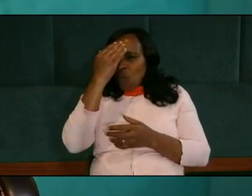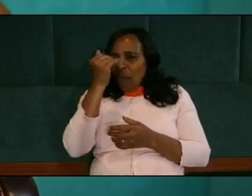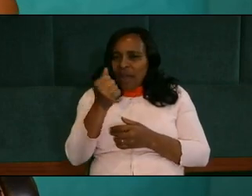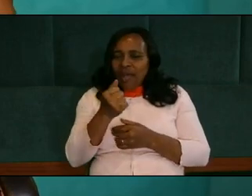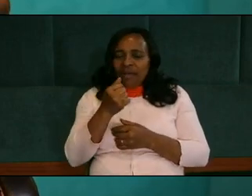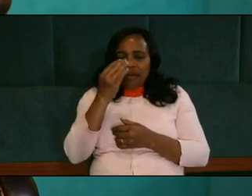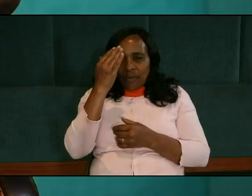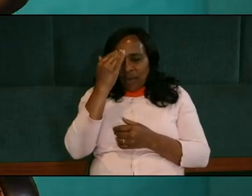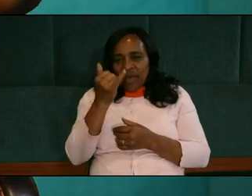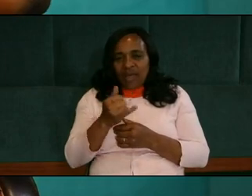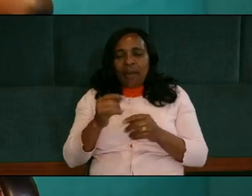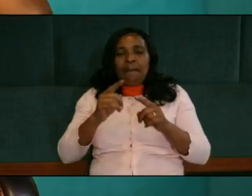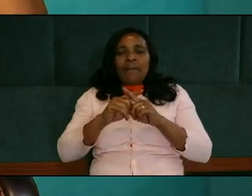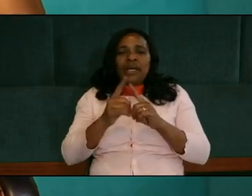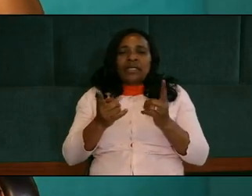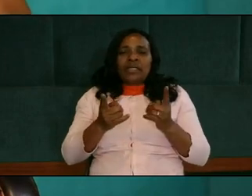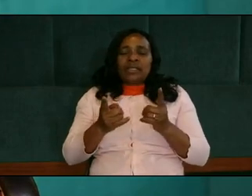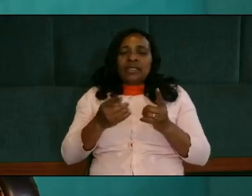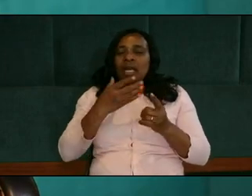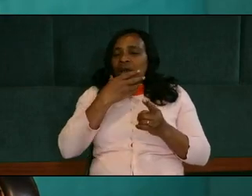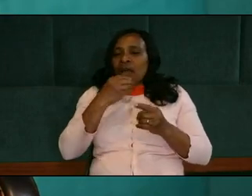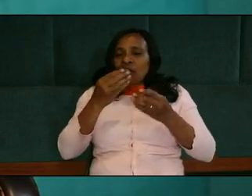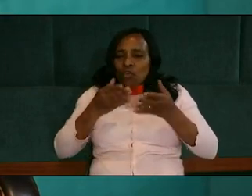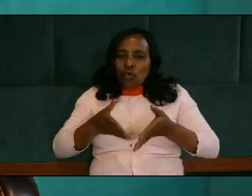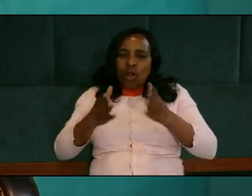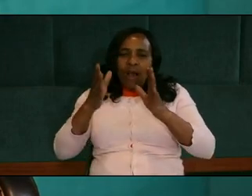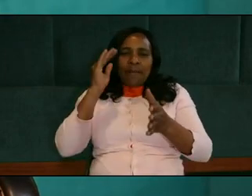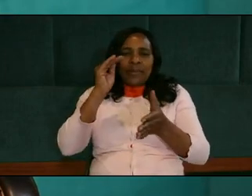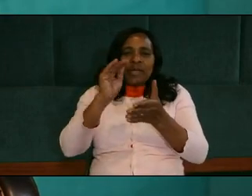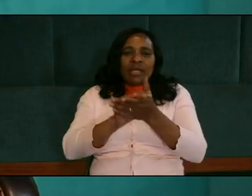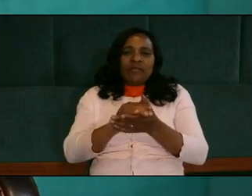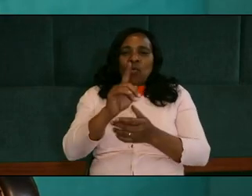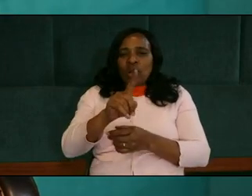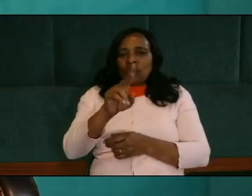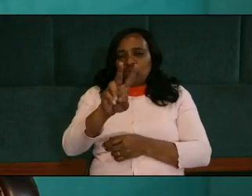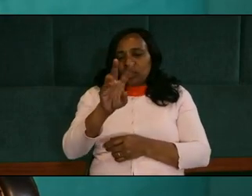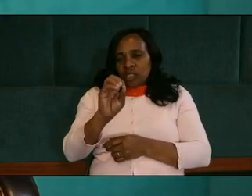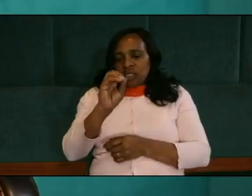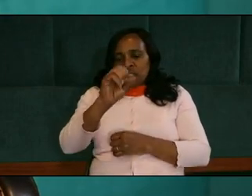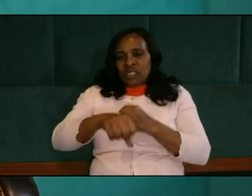that? But Noah still believed that. And for 120 years,